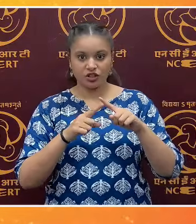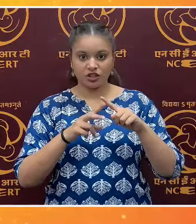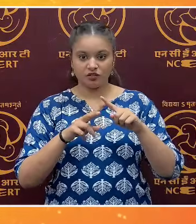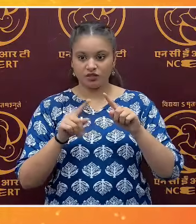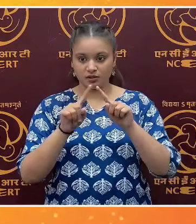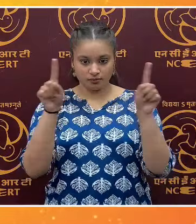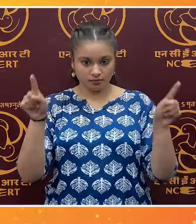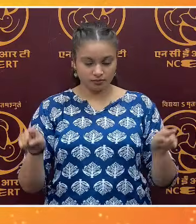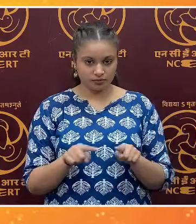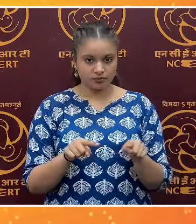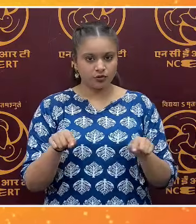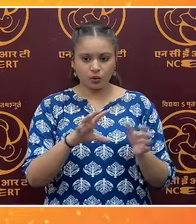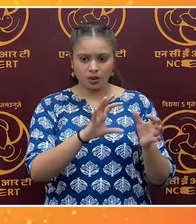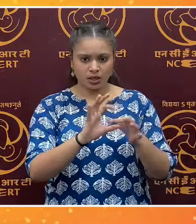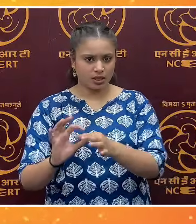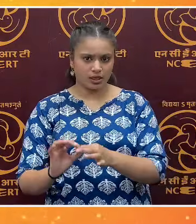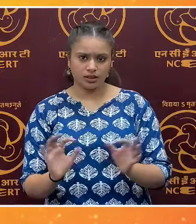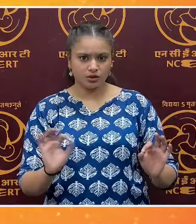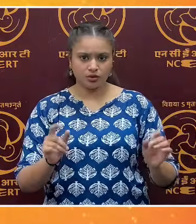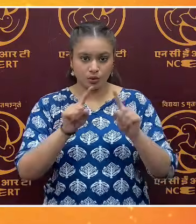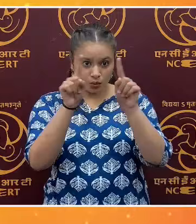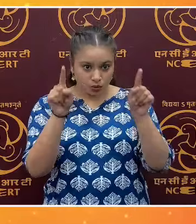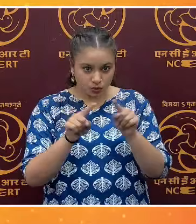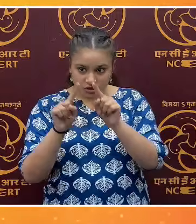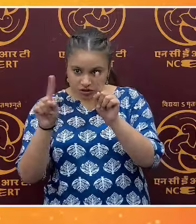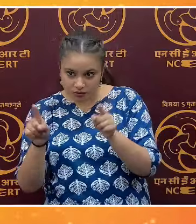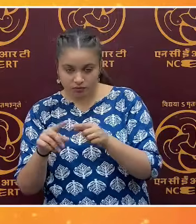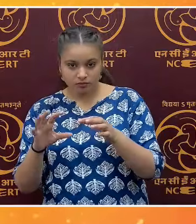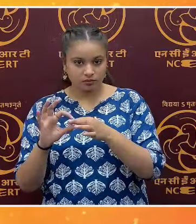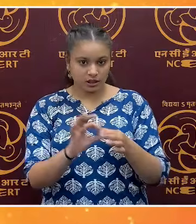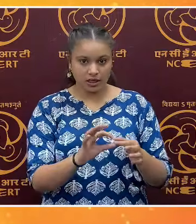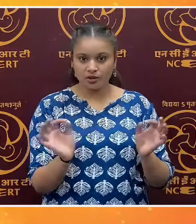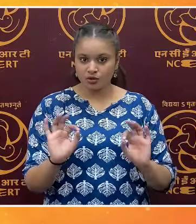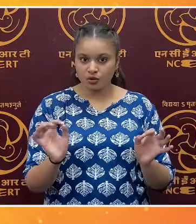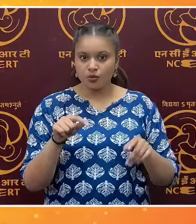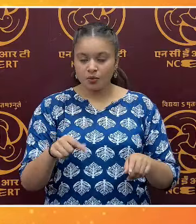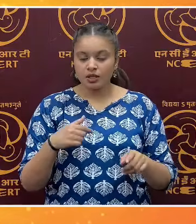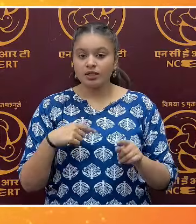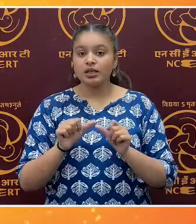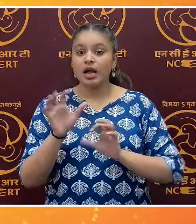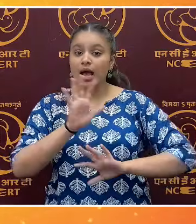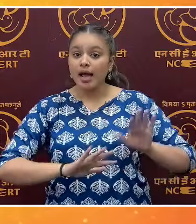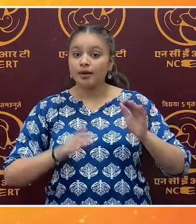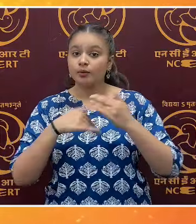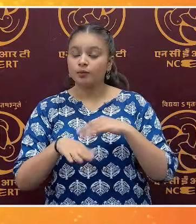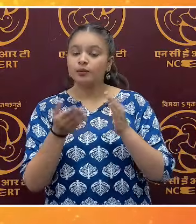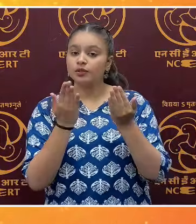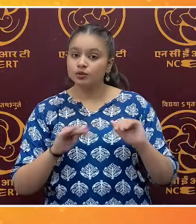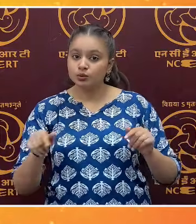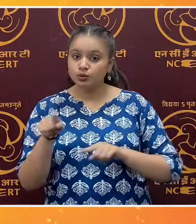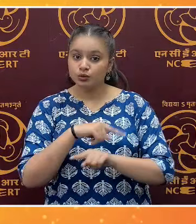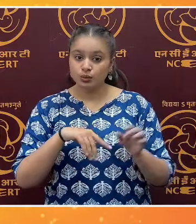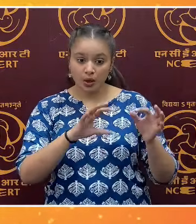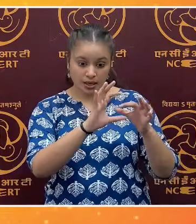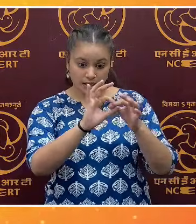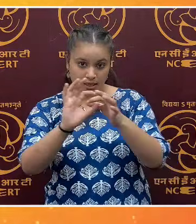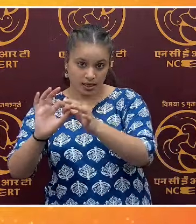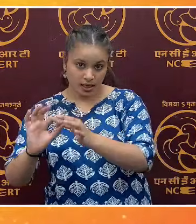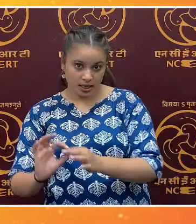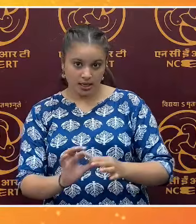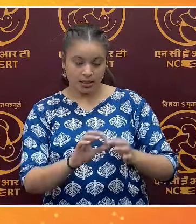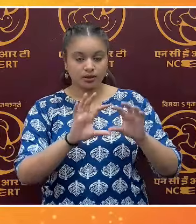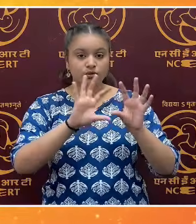all are like they are not connected, the switches boards are not connected. So, by this activity student will connect all these